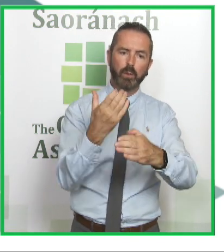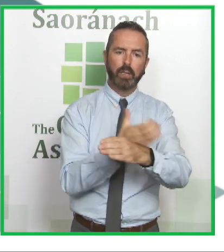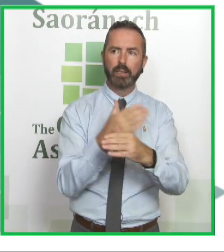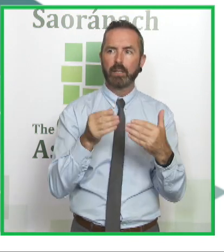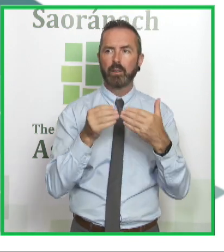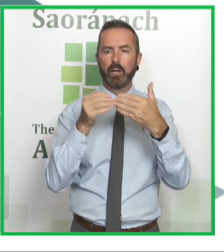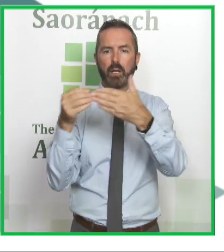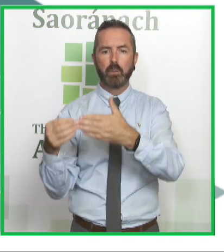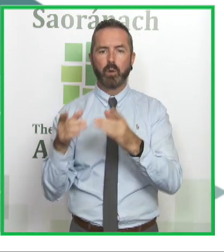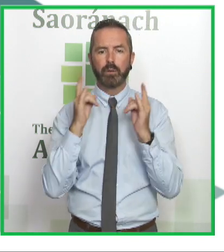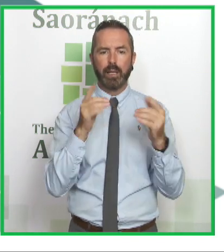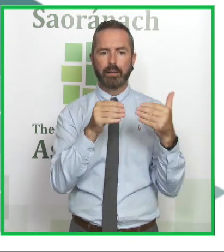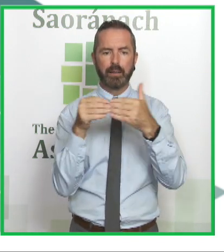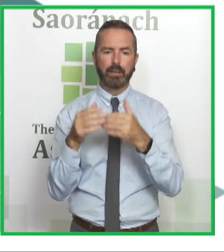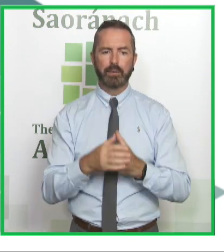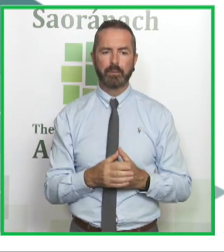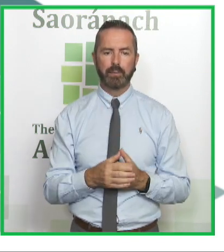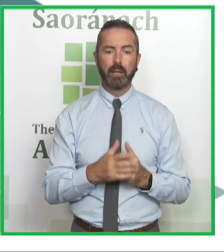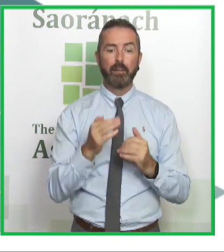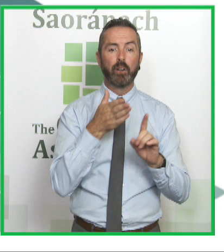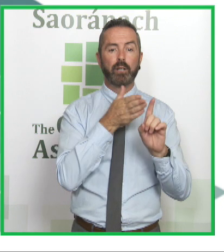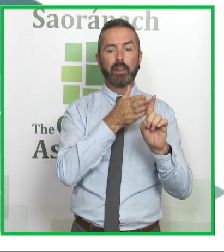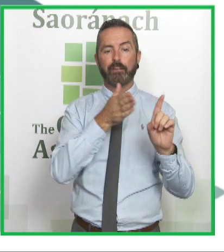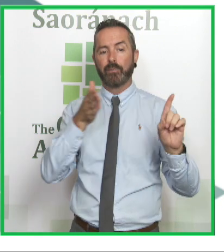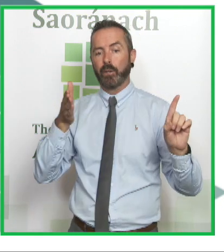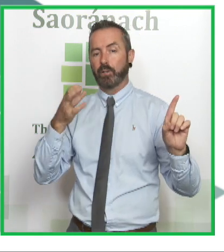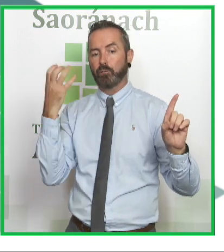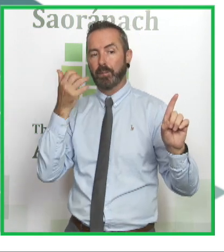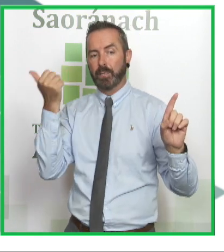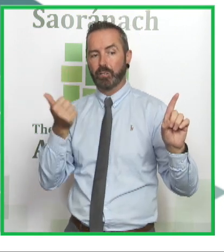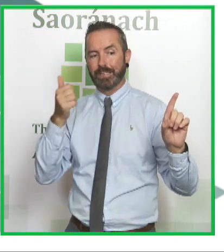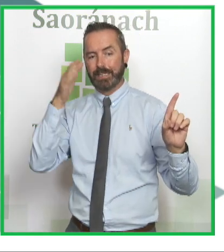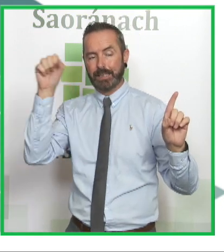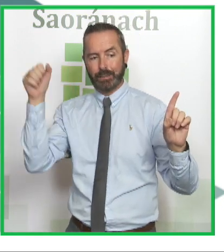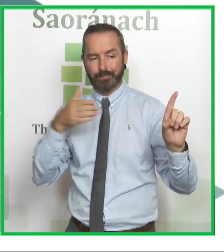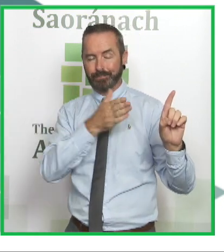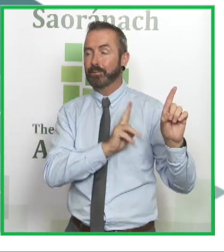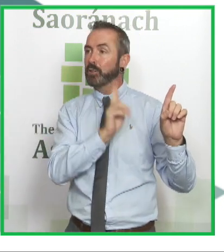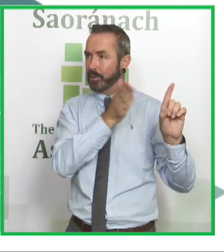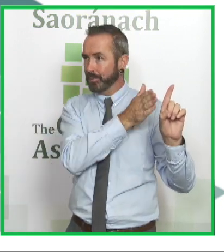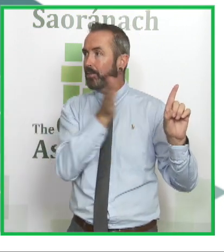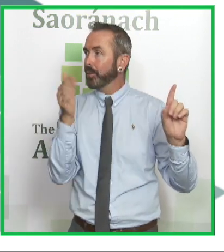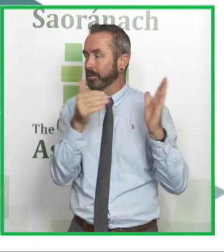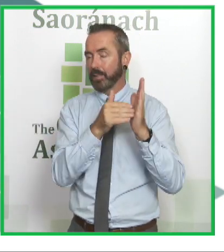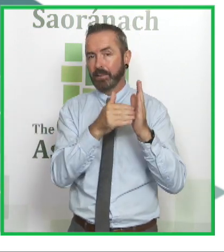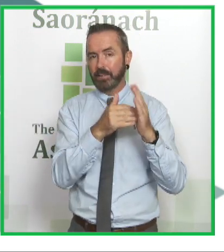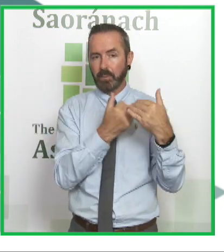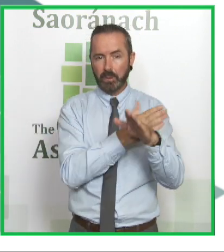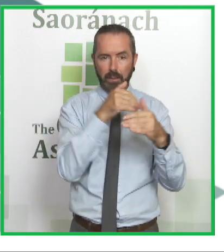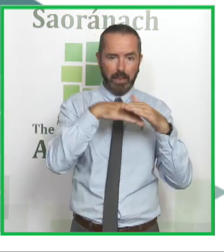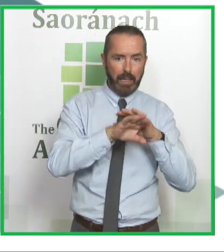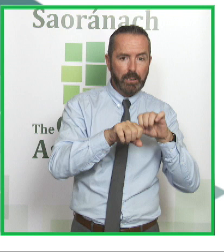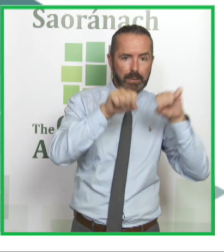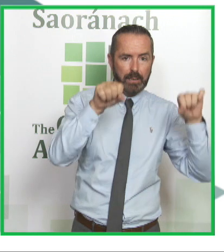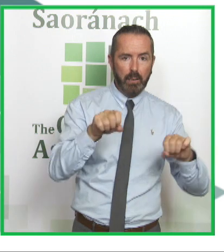health-led. In terms of a diversion from the criminal justice system, yes, we should divert people from entering the criminal justice system,